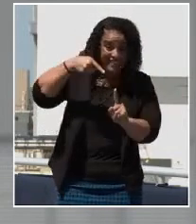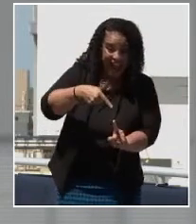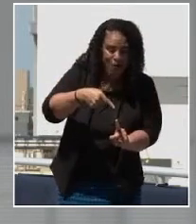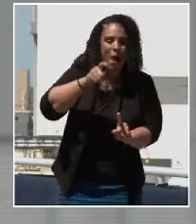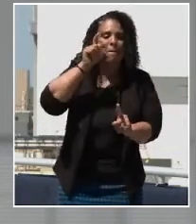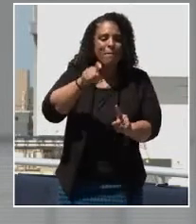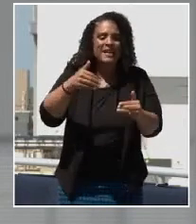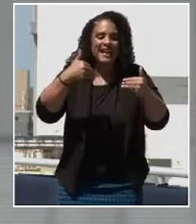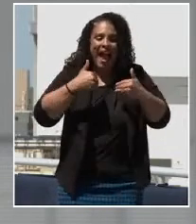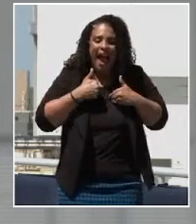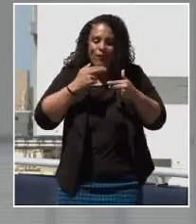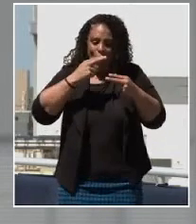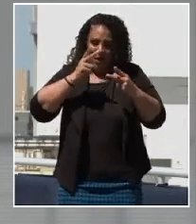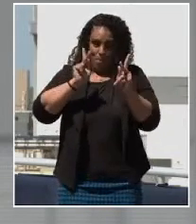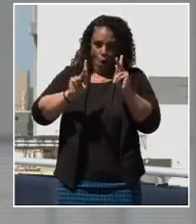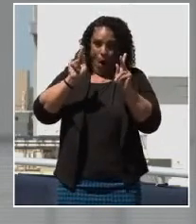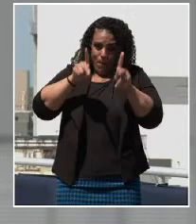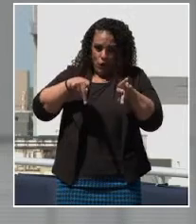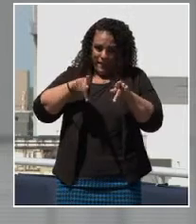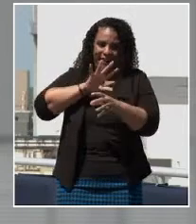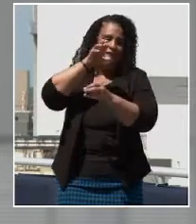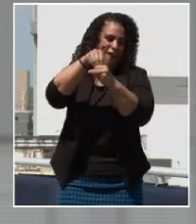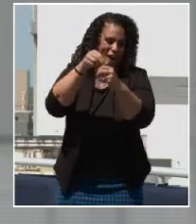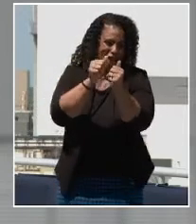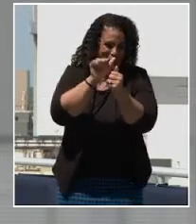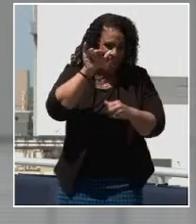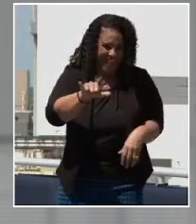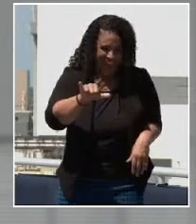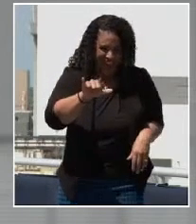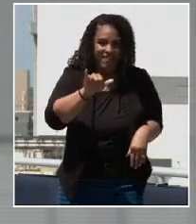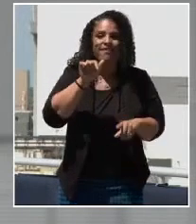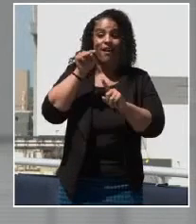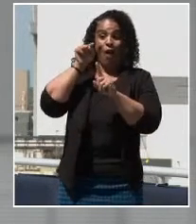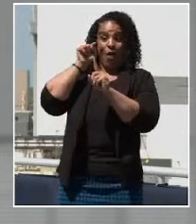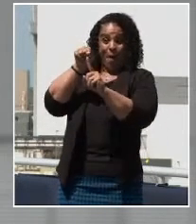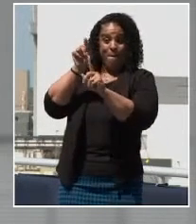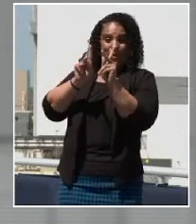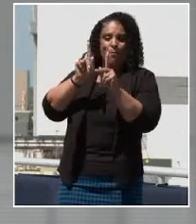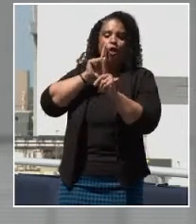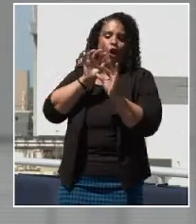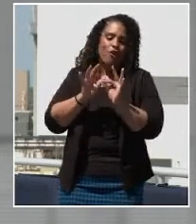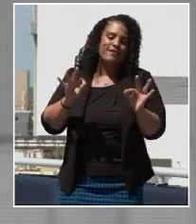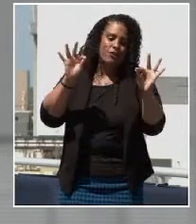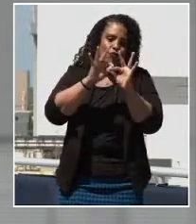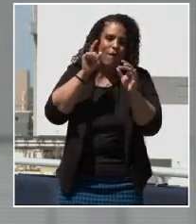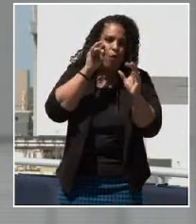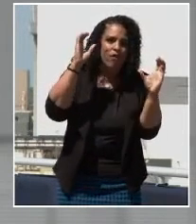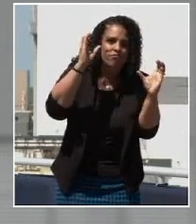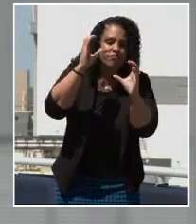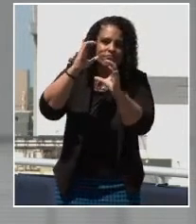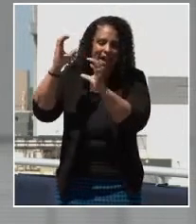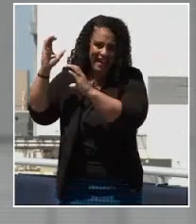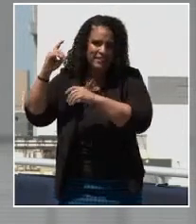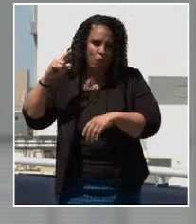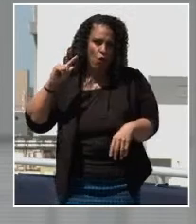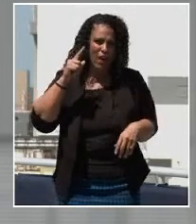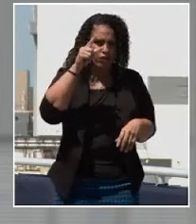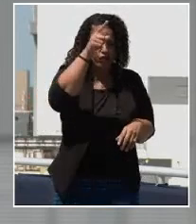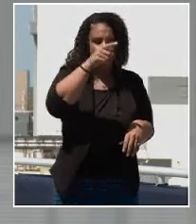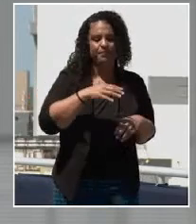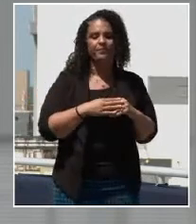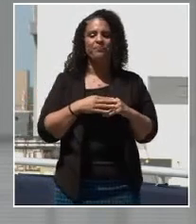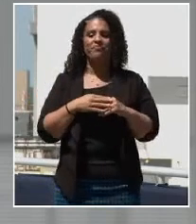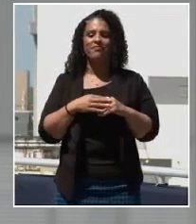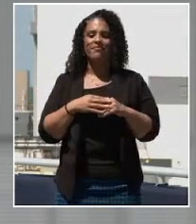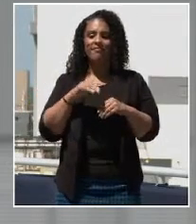human in the loop they are essential for exploration